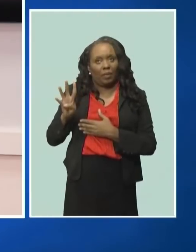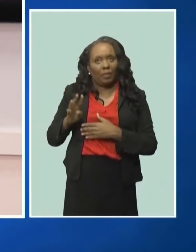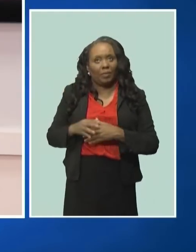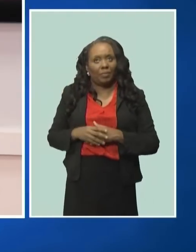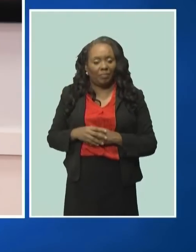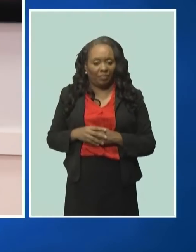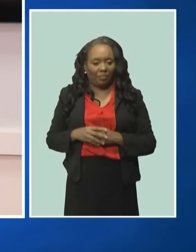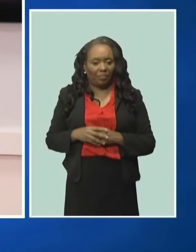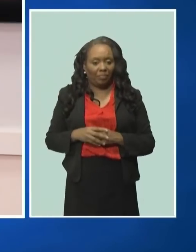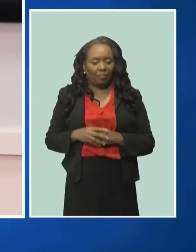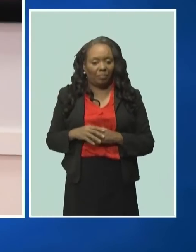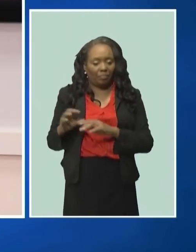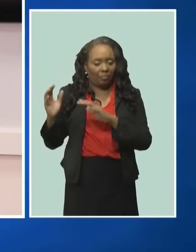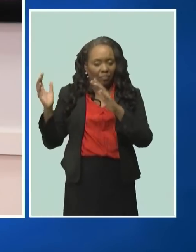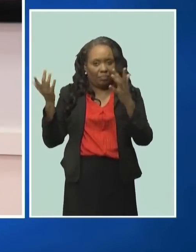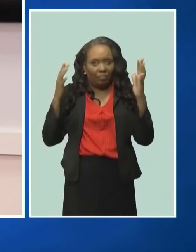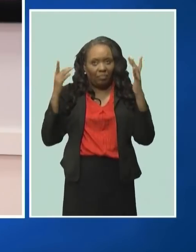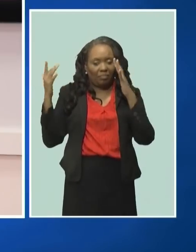2024.